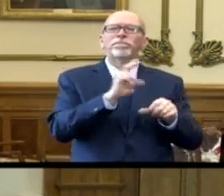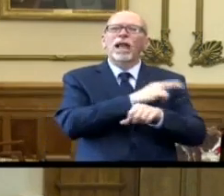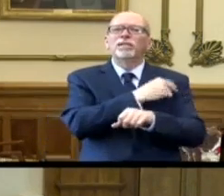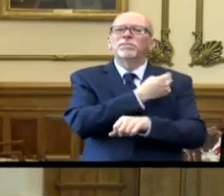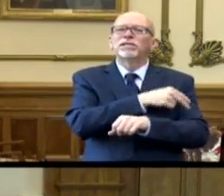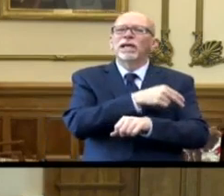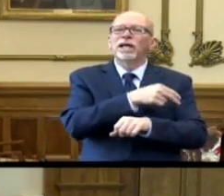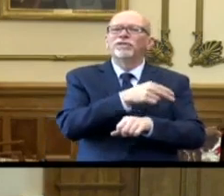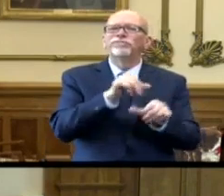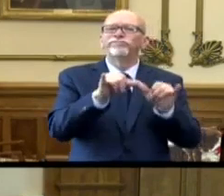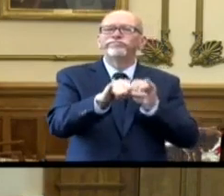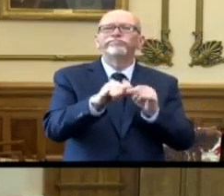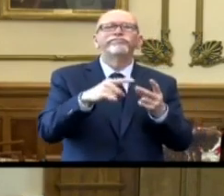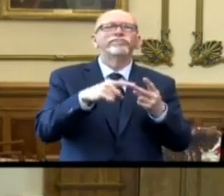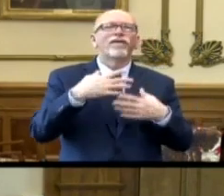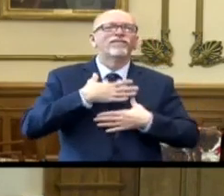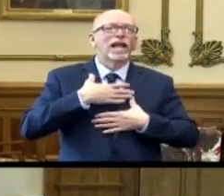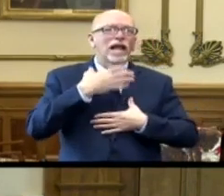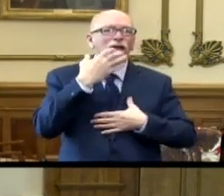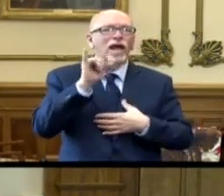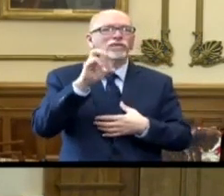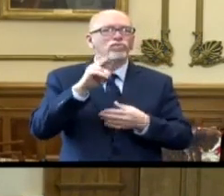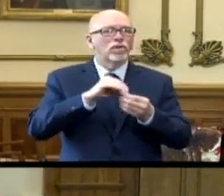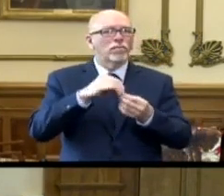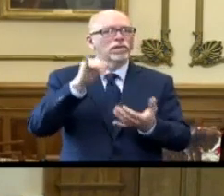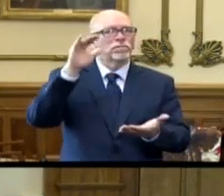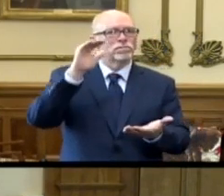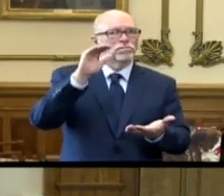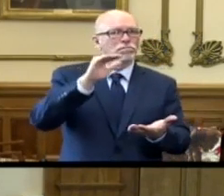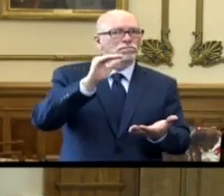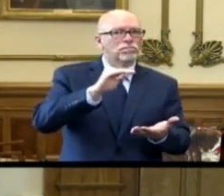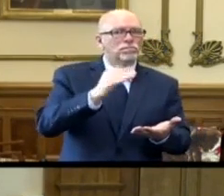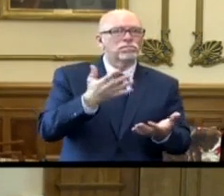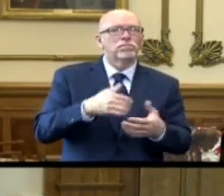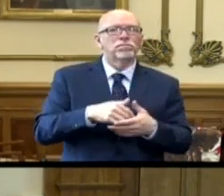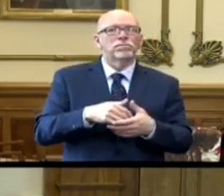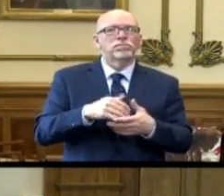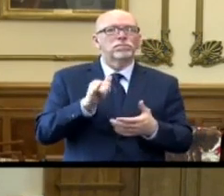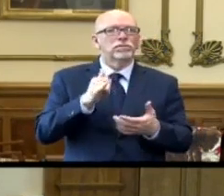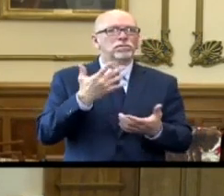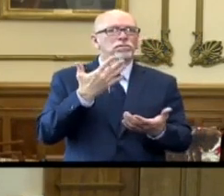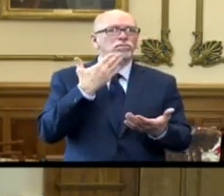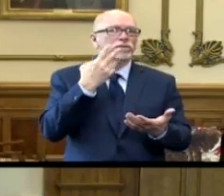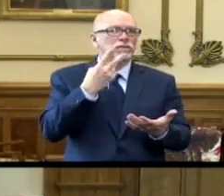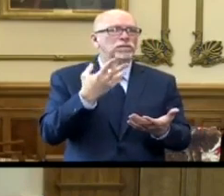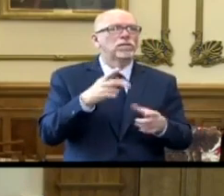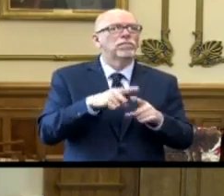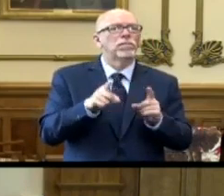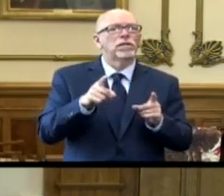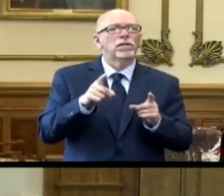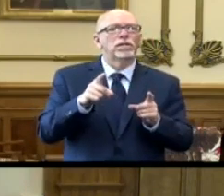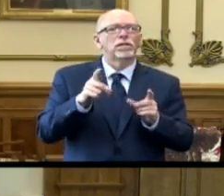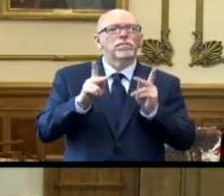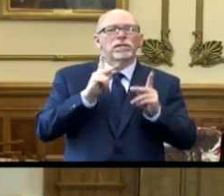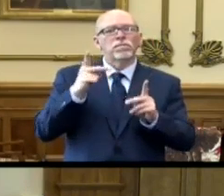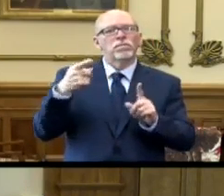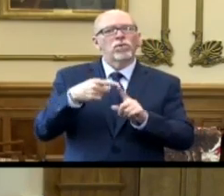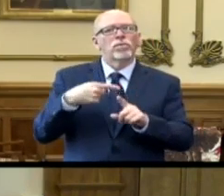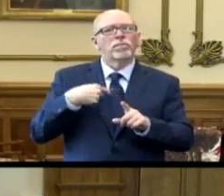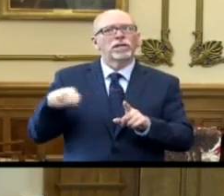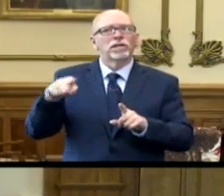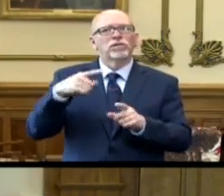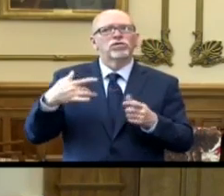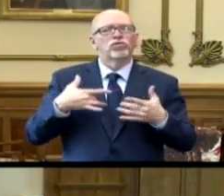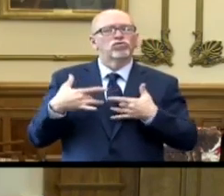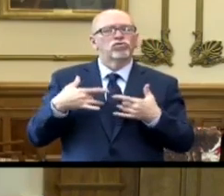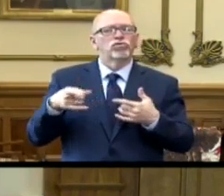hospitalization, ventilator, ICU numbers are coming down, which is your decision making. But people are pointing out to me they're